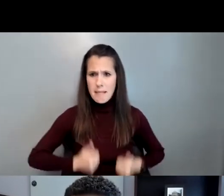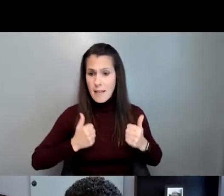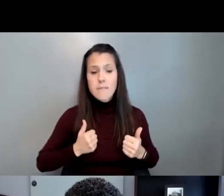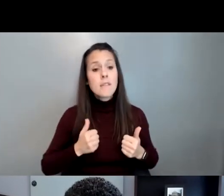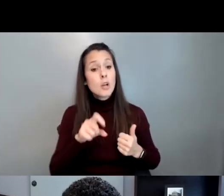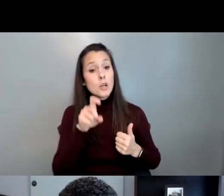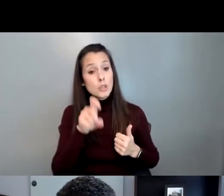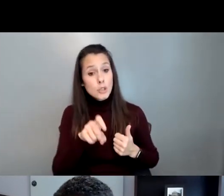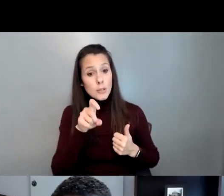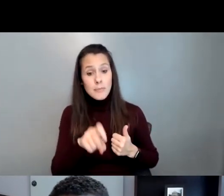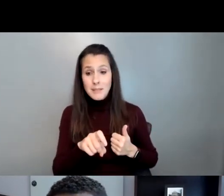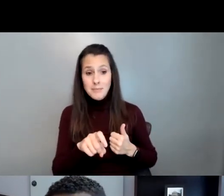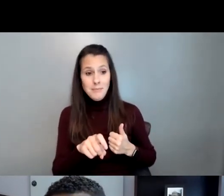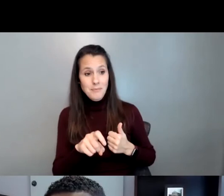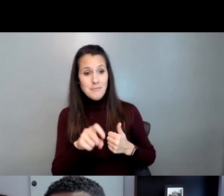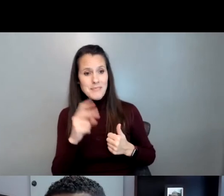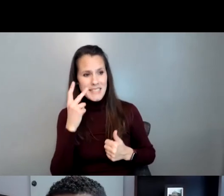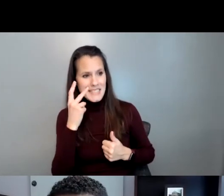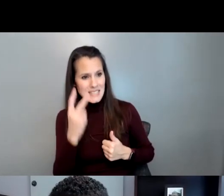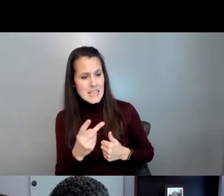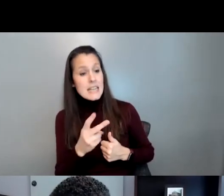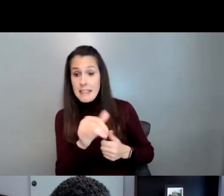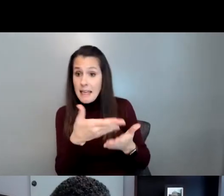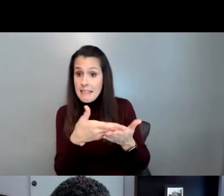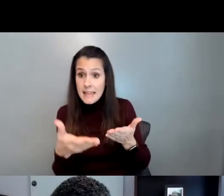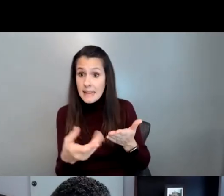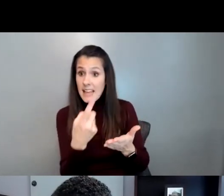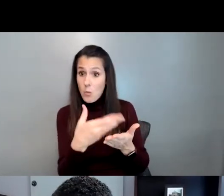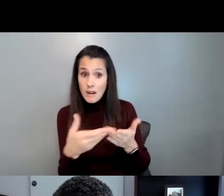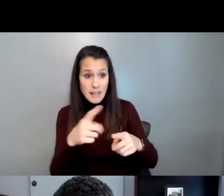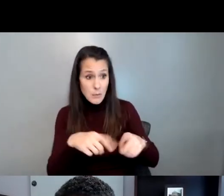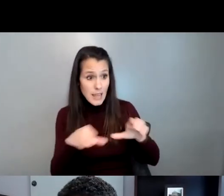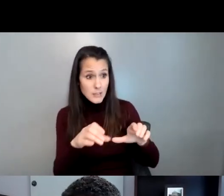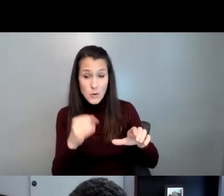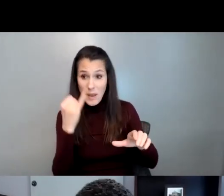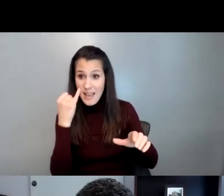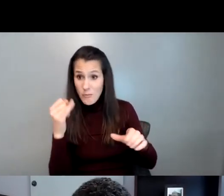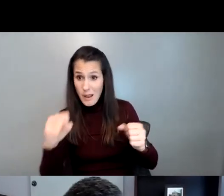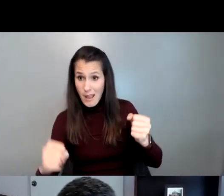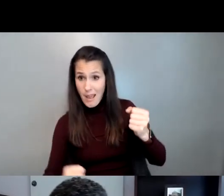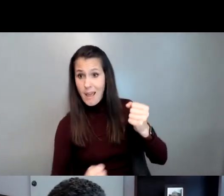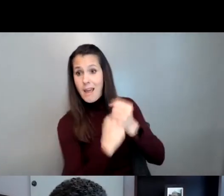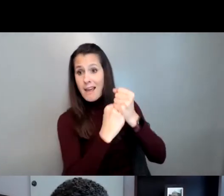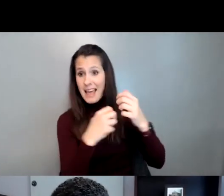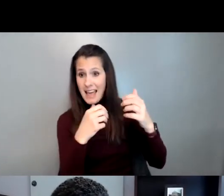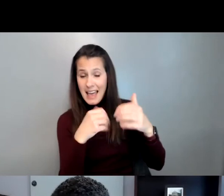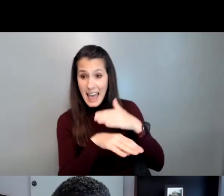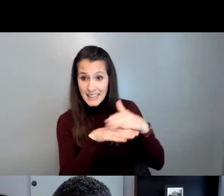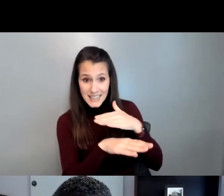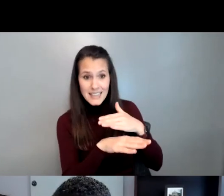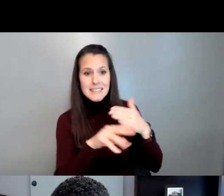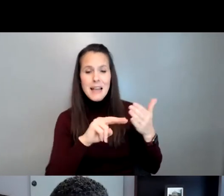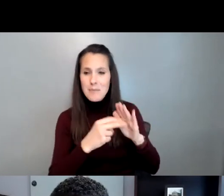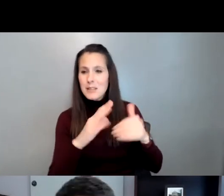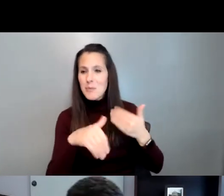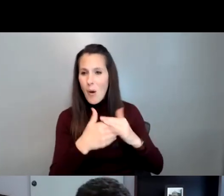fact that seeing what it is that we may not be able to do and providing that access is what demonstrates that we all can work together